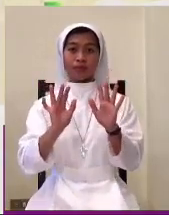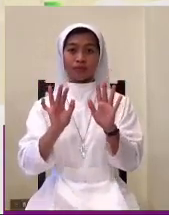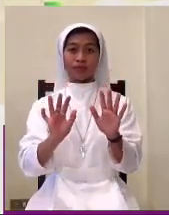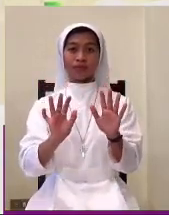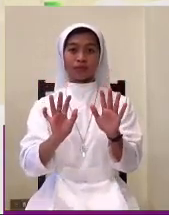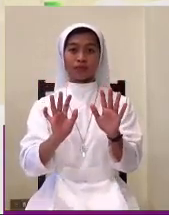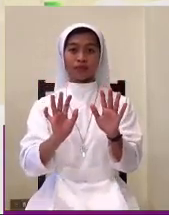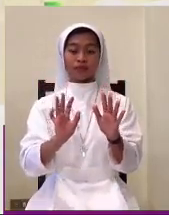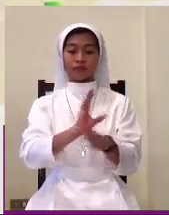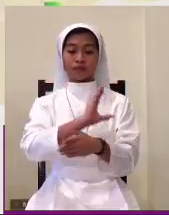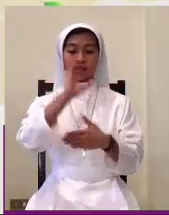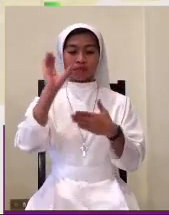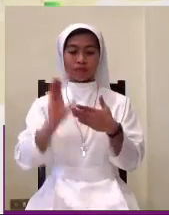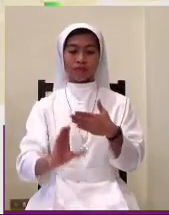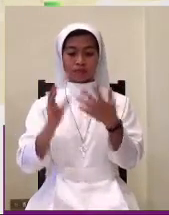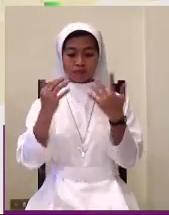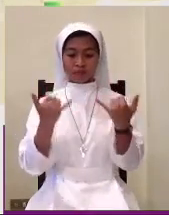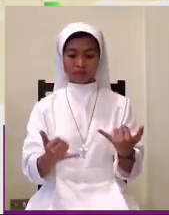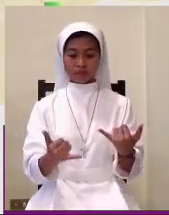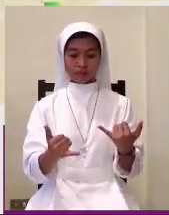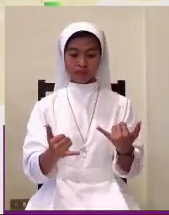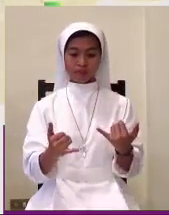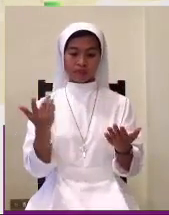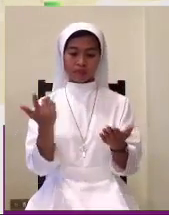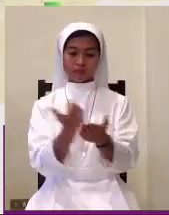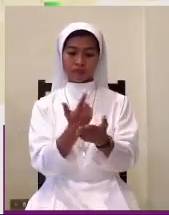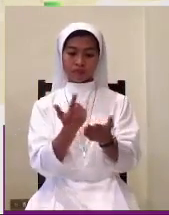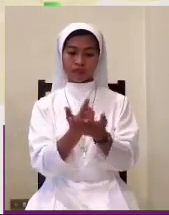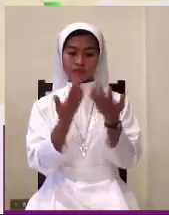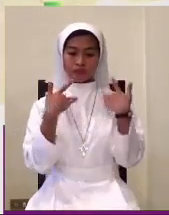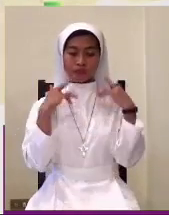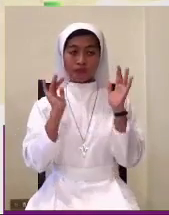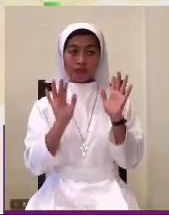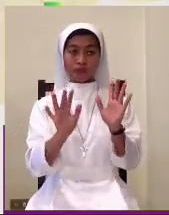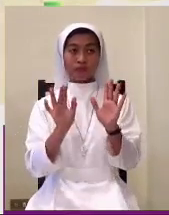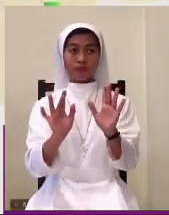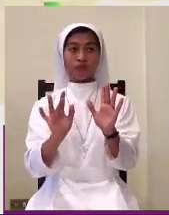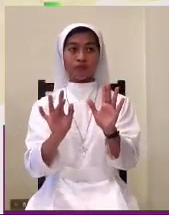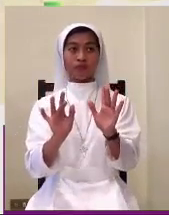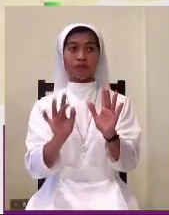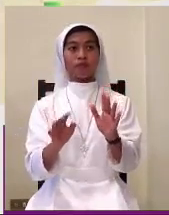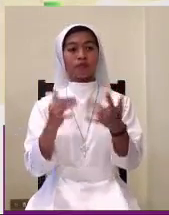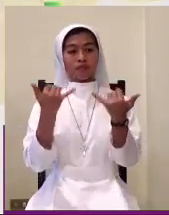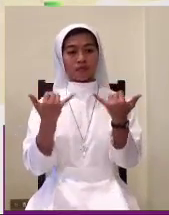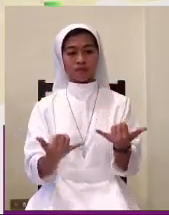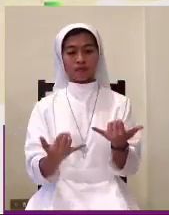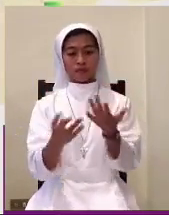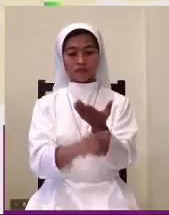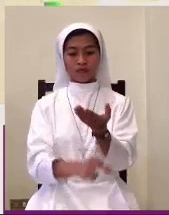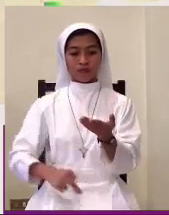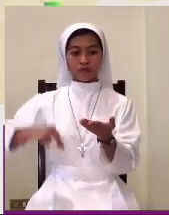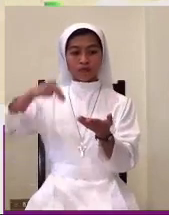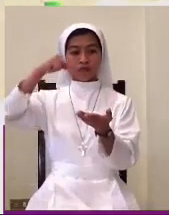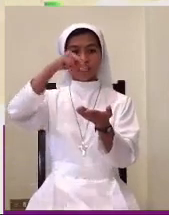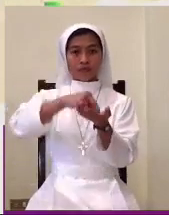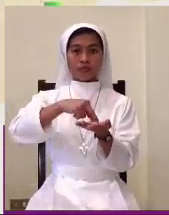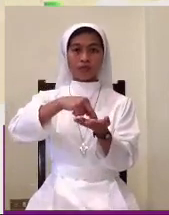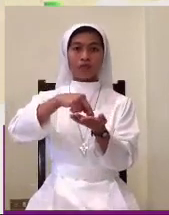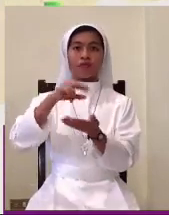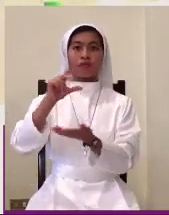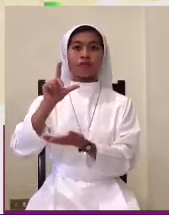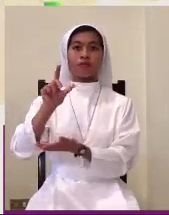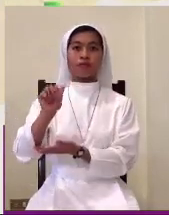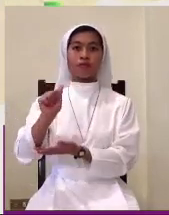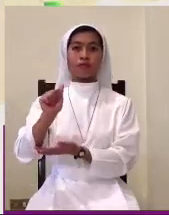raising of Lazarus. It is like a movement, a gradual